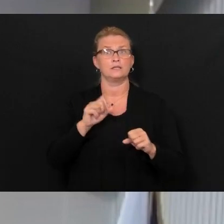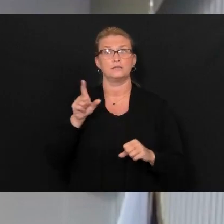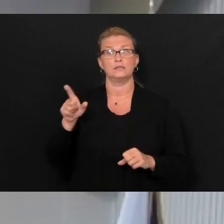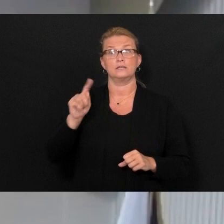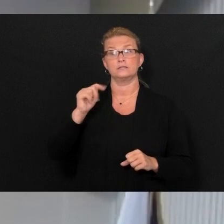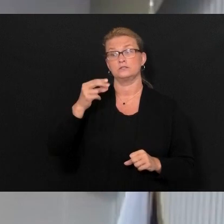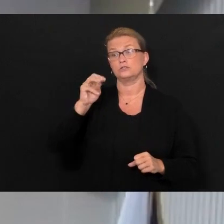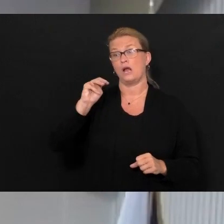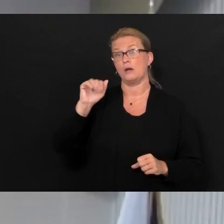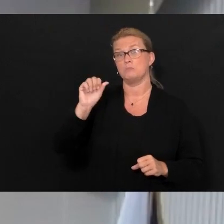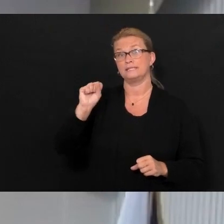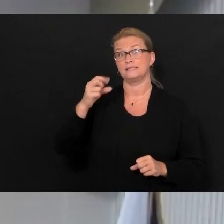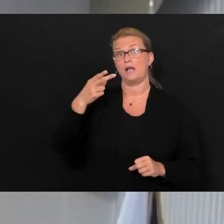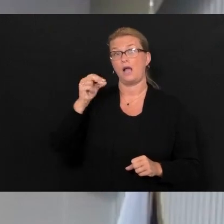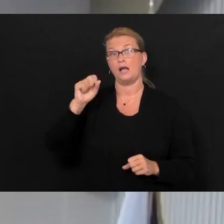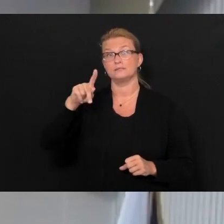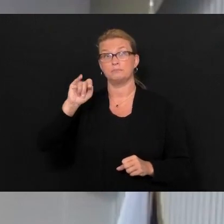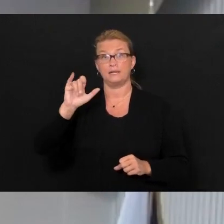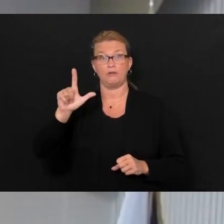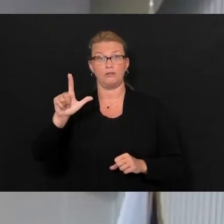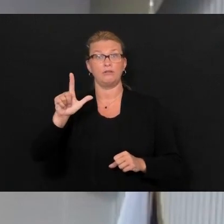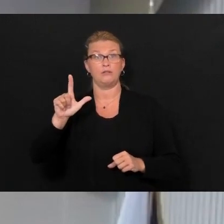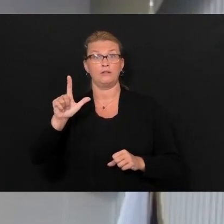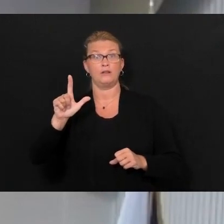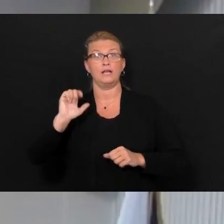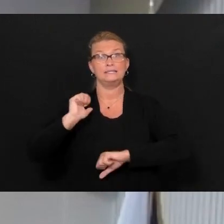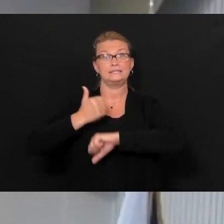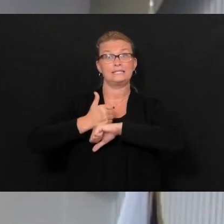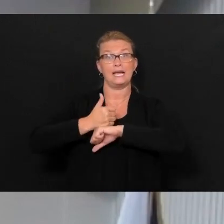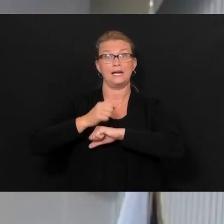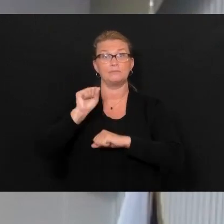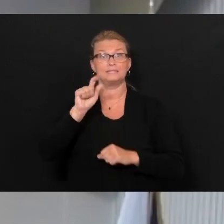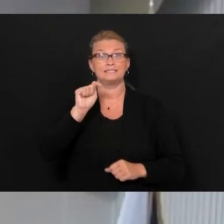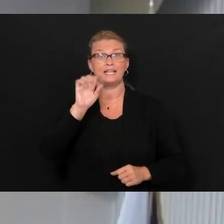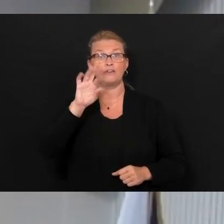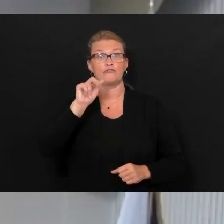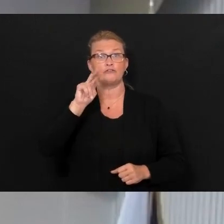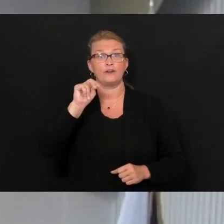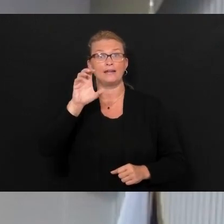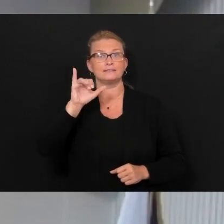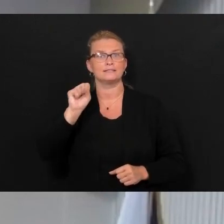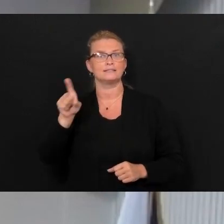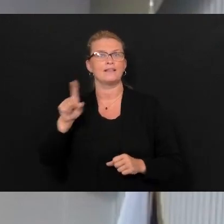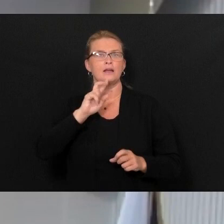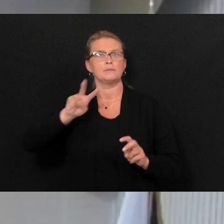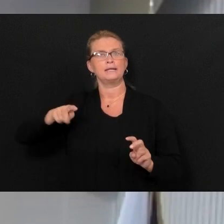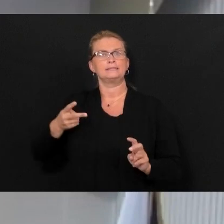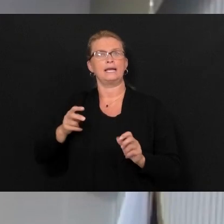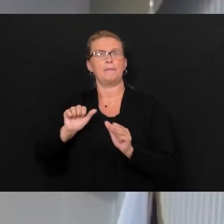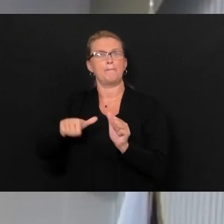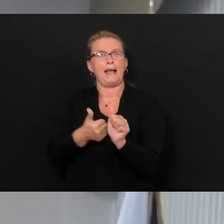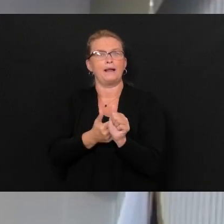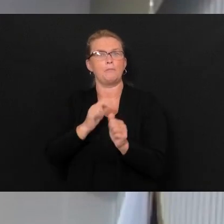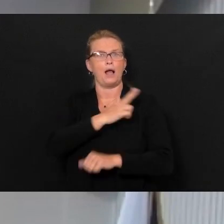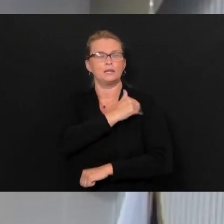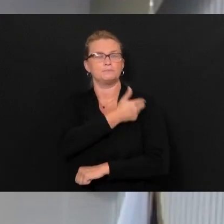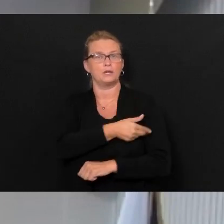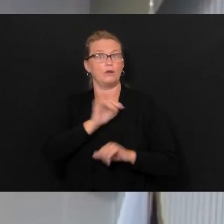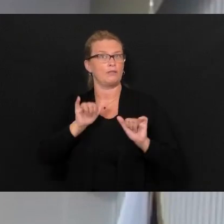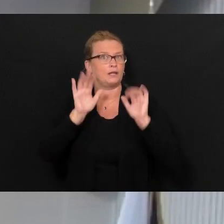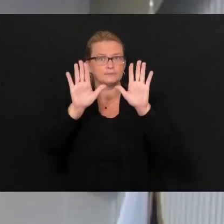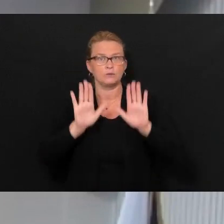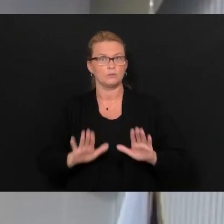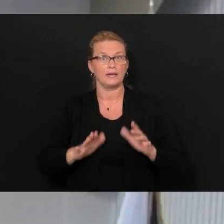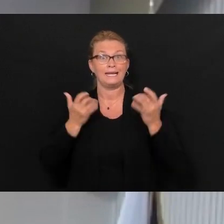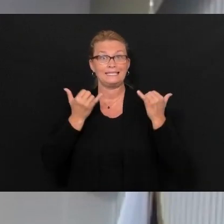in April to stand up St. Francis Hospital as a COVID-19 surge hospital. That's gone extremely well. Dan Lawford,